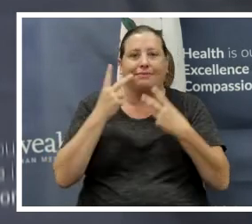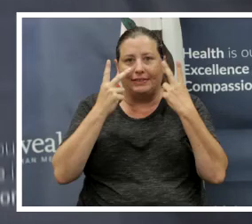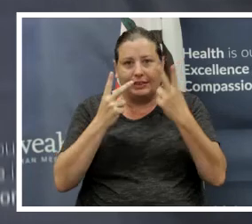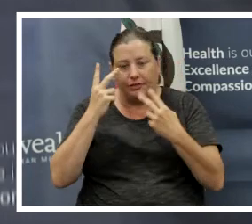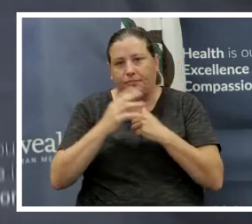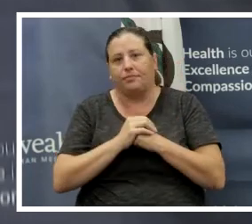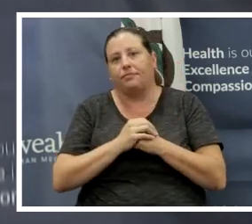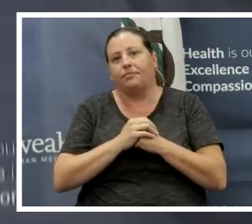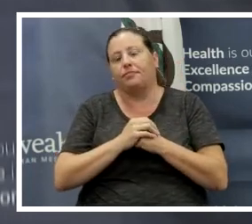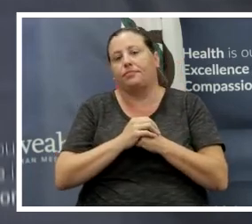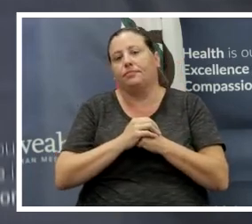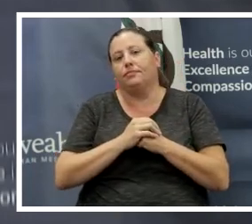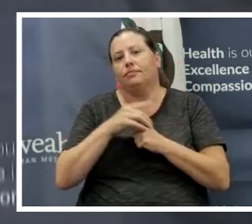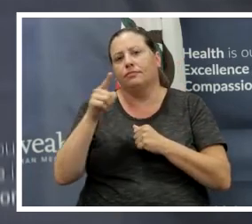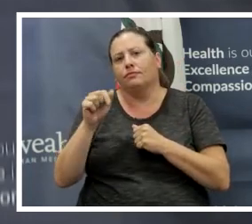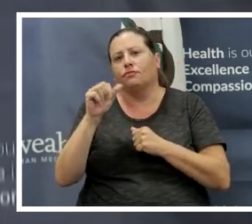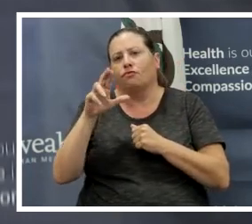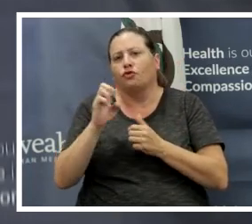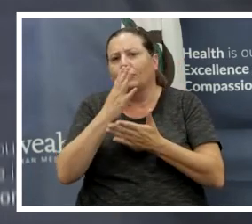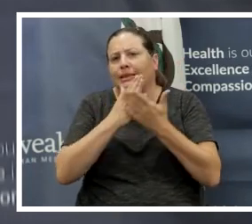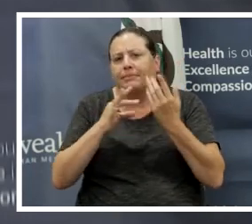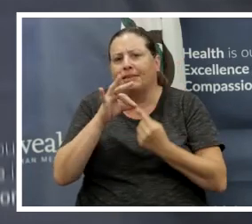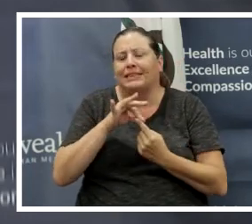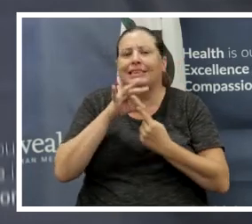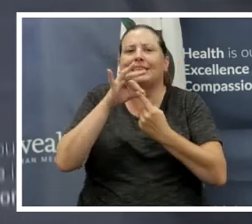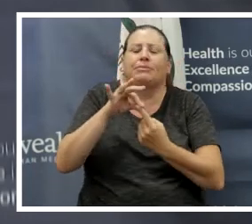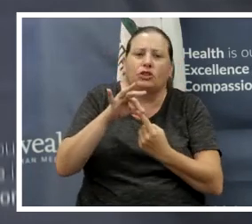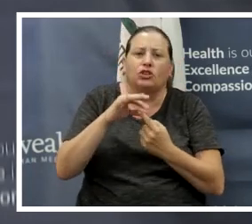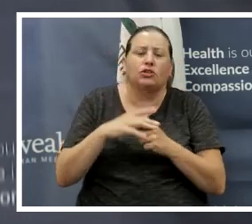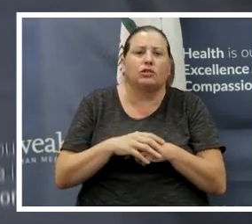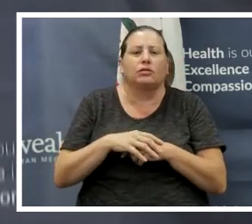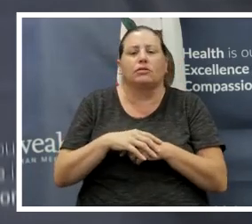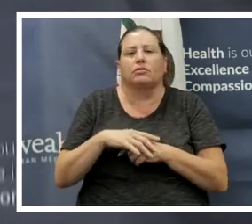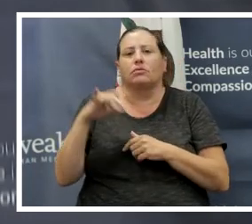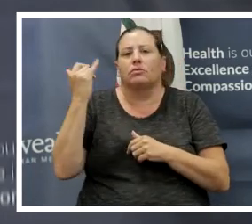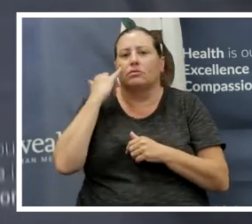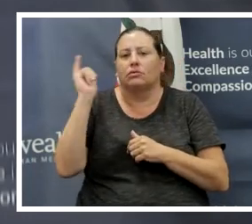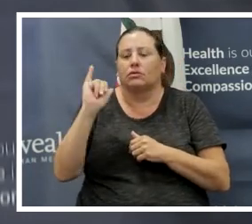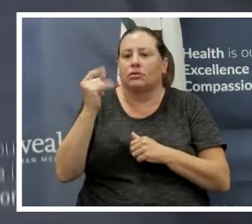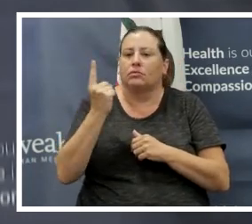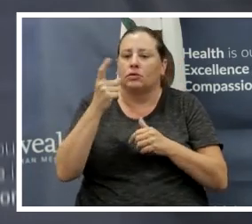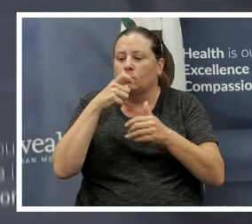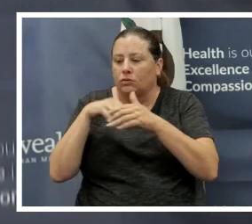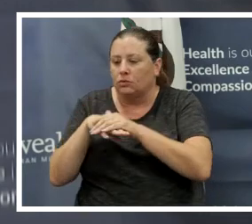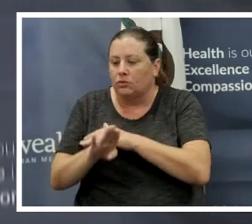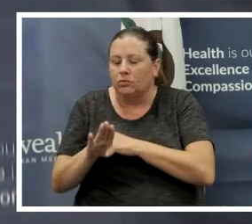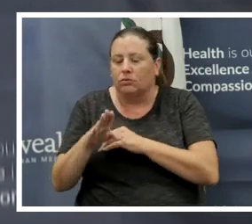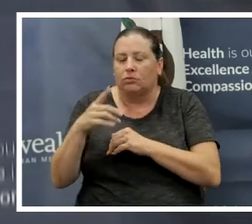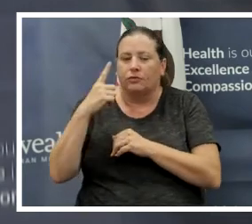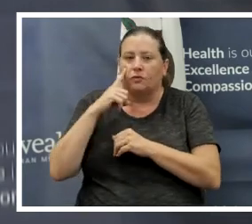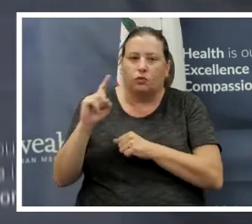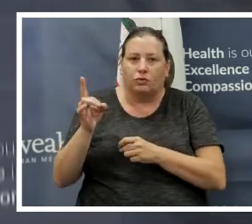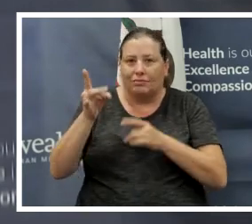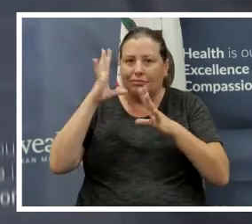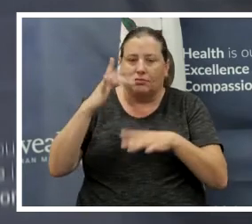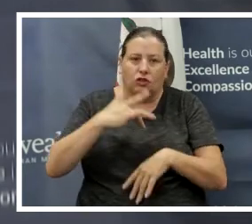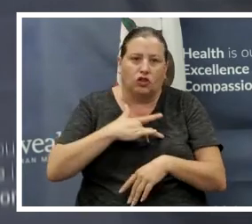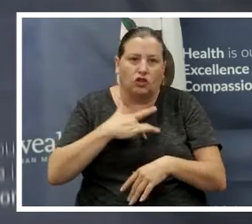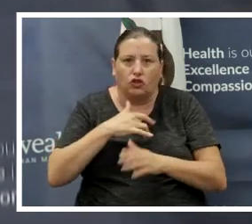in there from day one. So certainly somebody that's coming in for a major critical surgery like heart surgery or